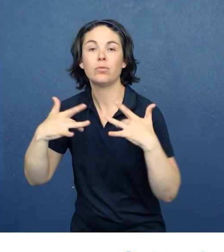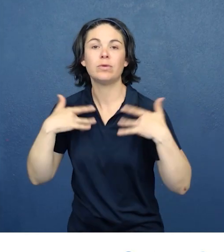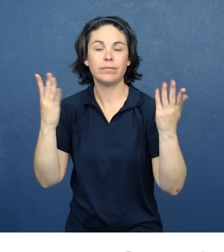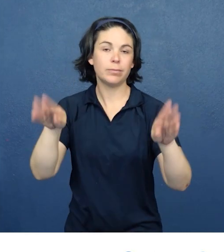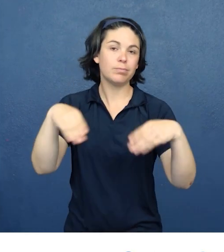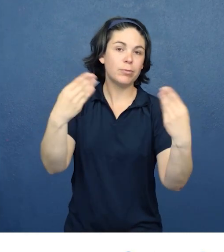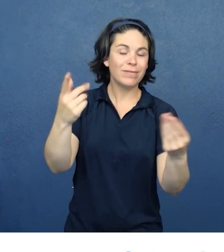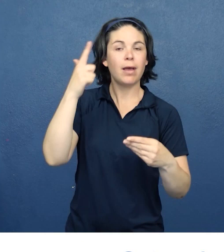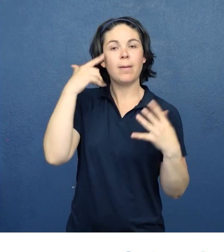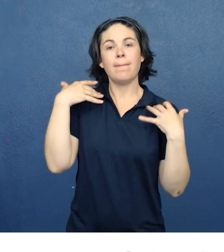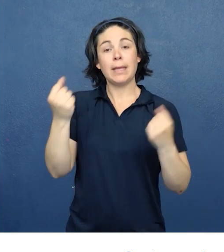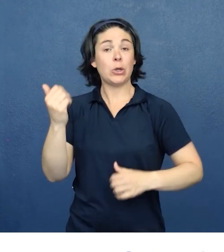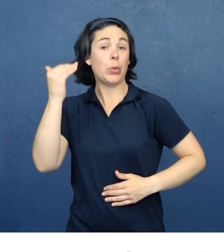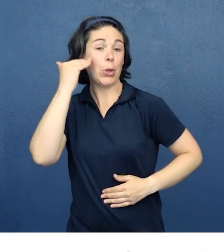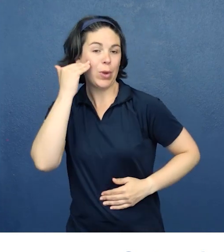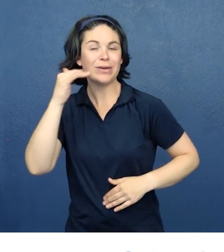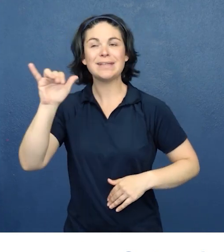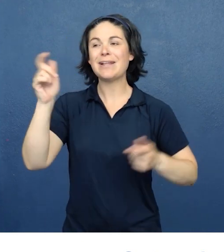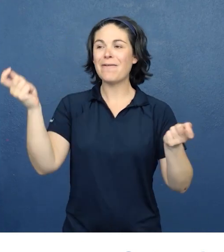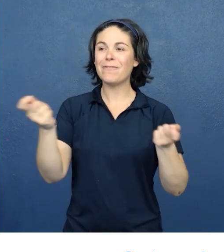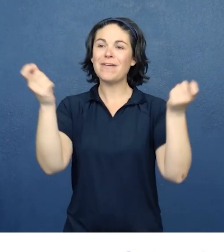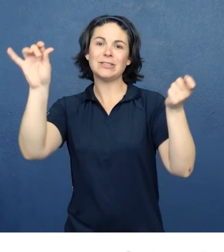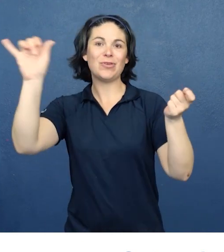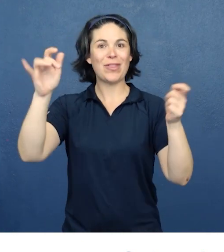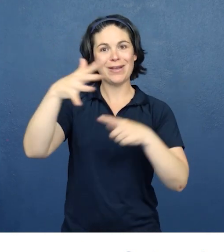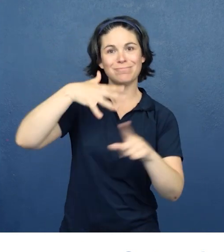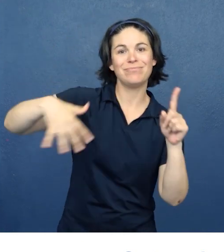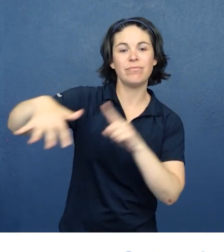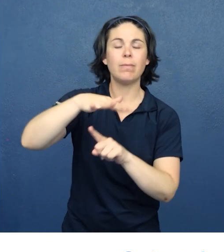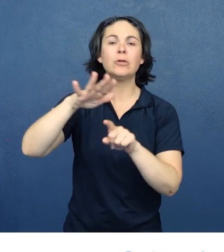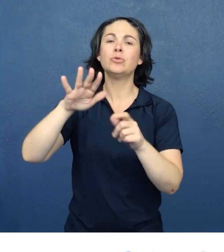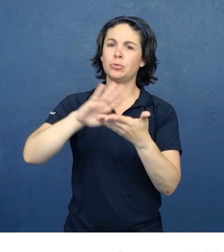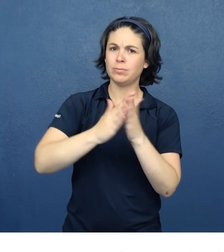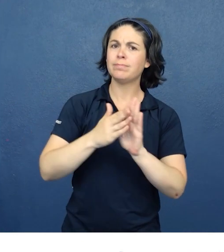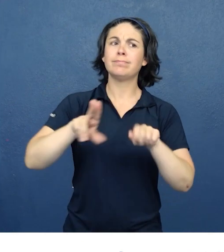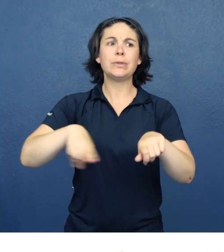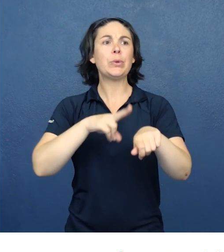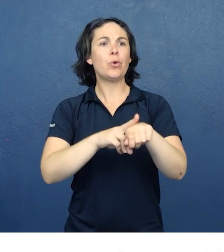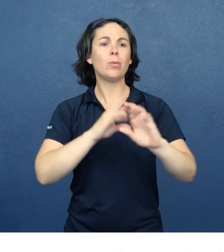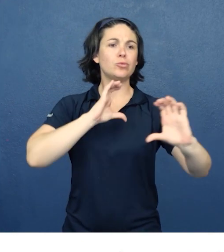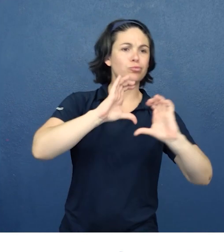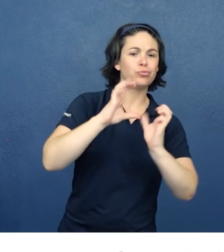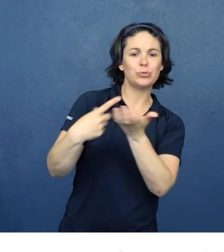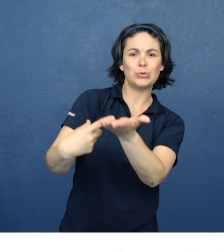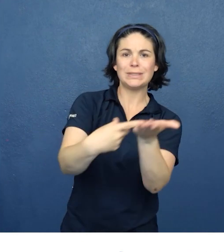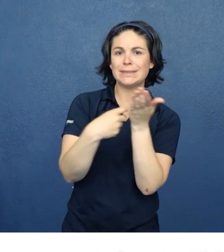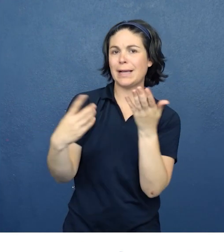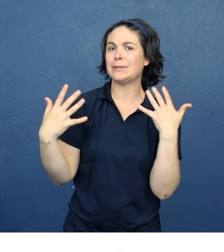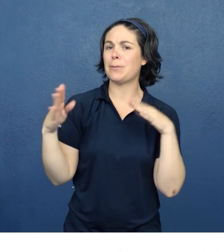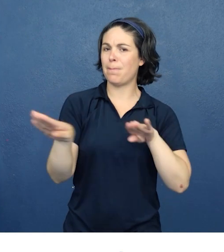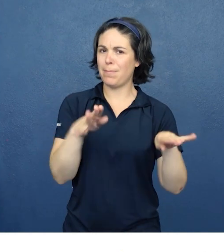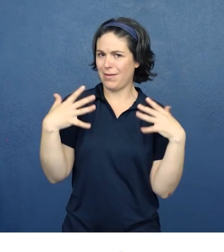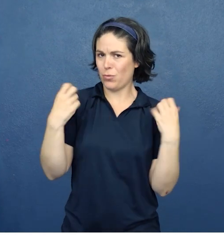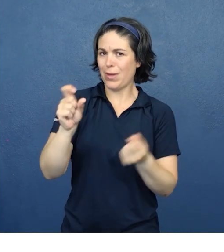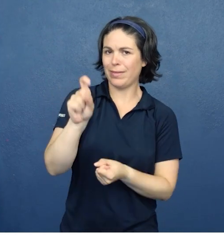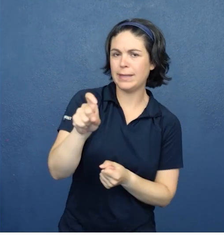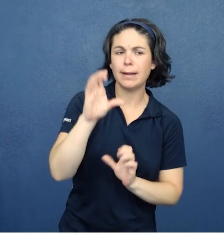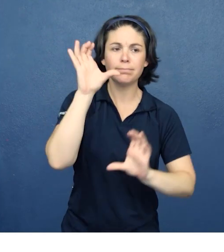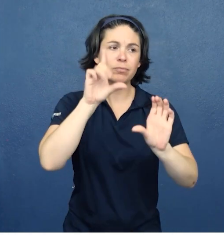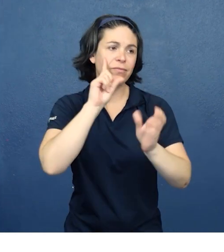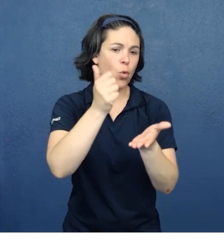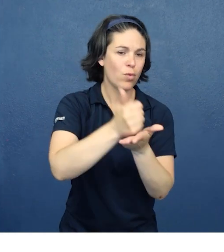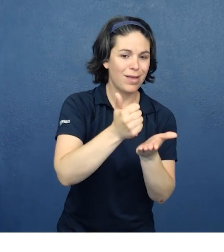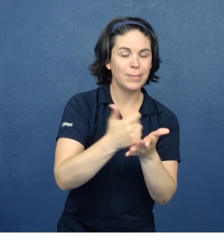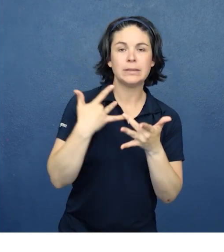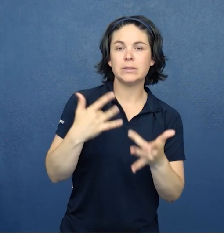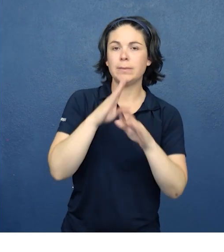health awareness and education in a festival-like environment to normalize community dialogue around behavioral health needs and help seeking that is too